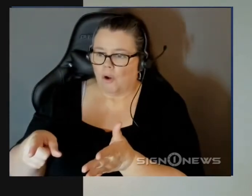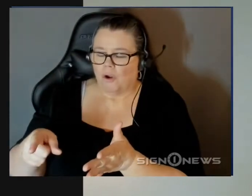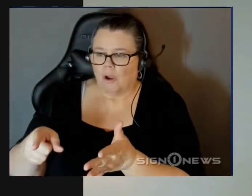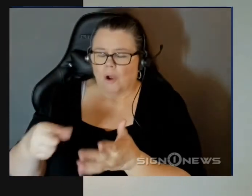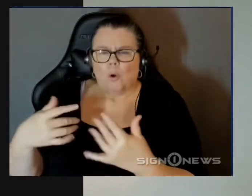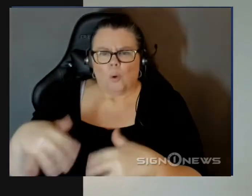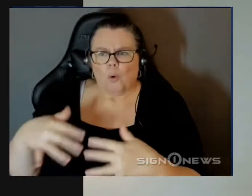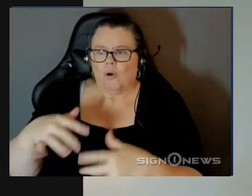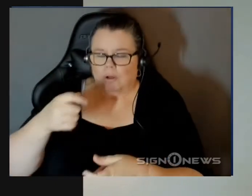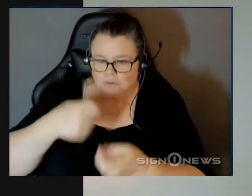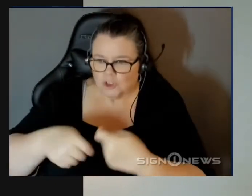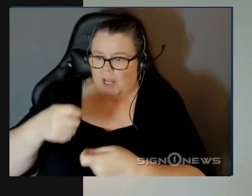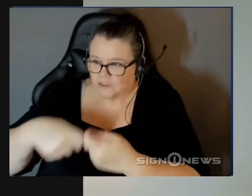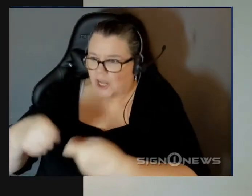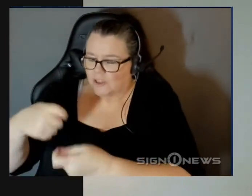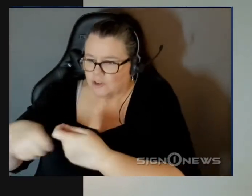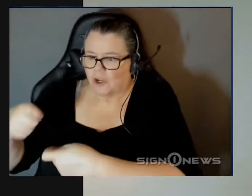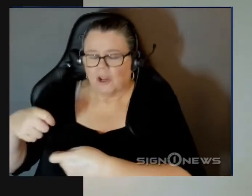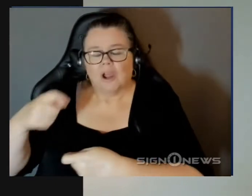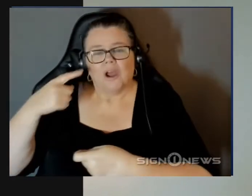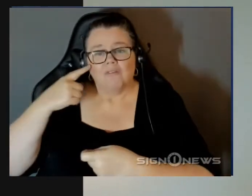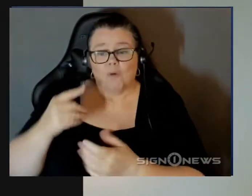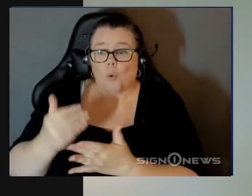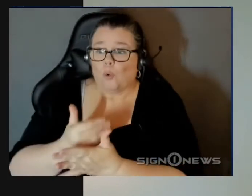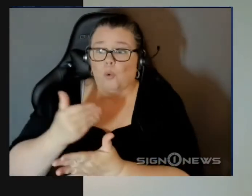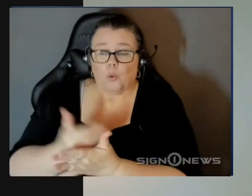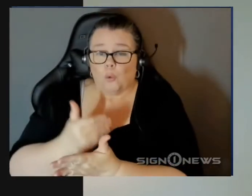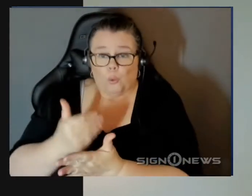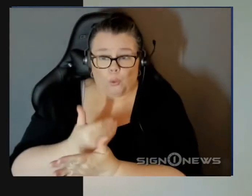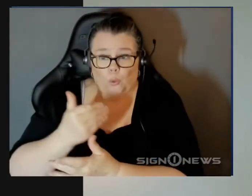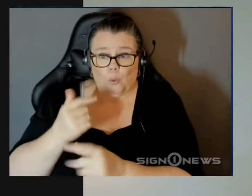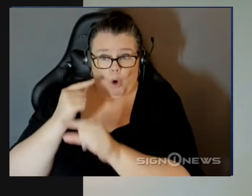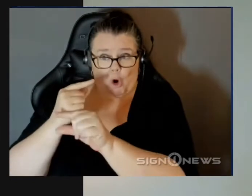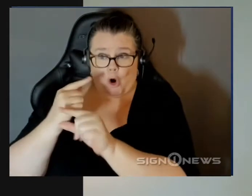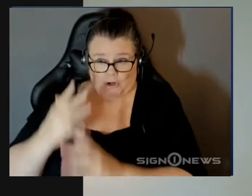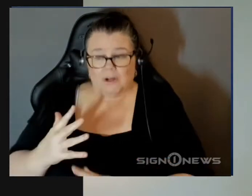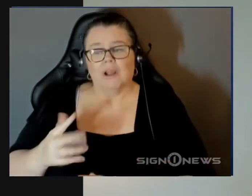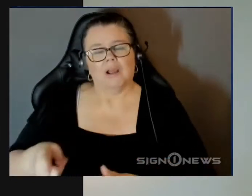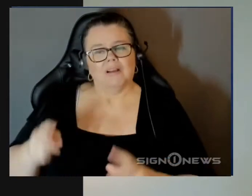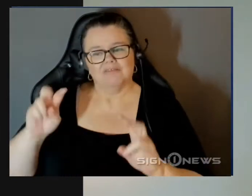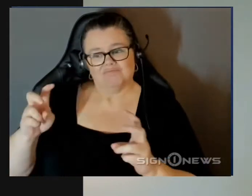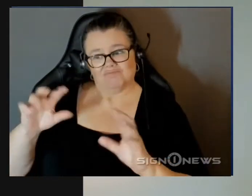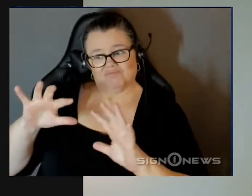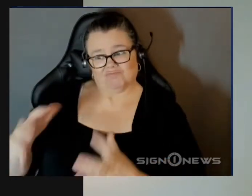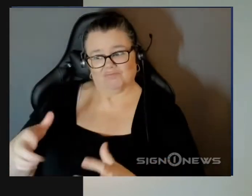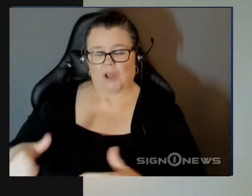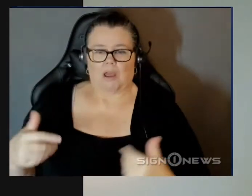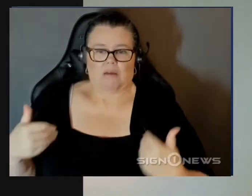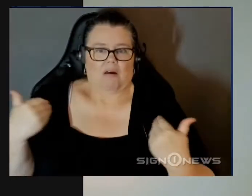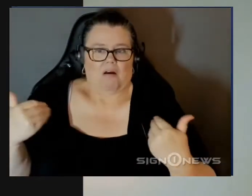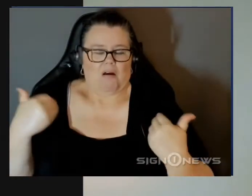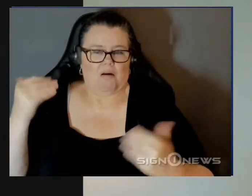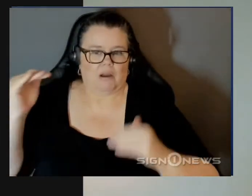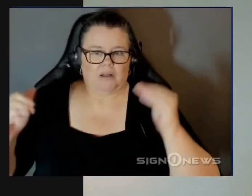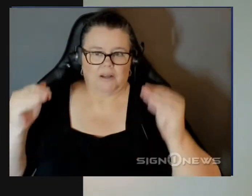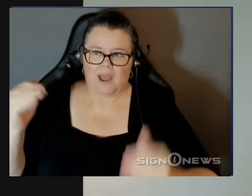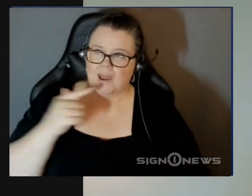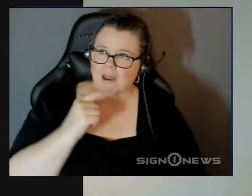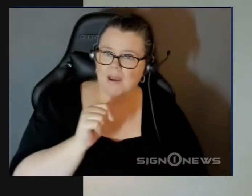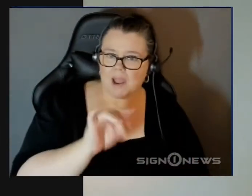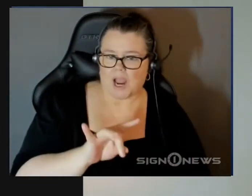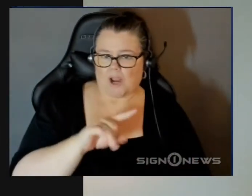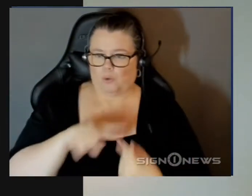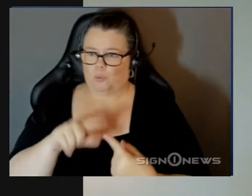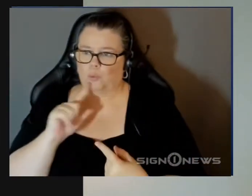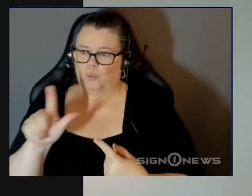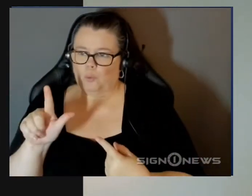guardianships are for young adults with developmental disabilities between the ages of 18 and 24. So the fastest number of new petitions